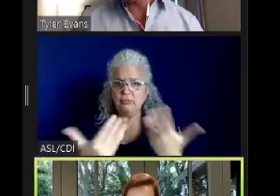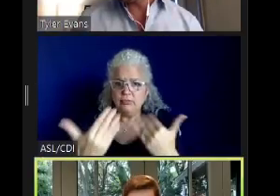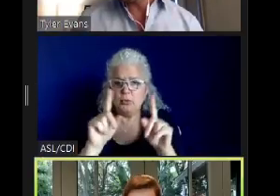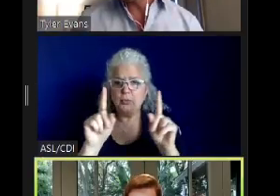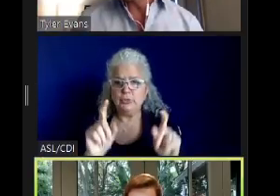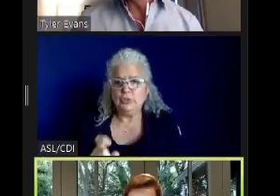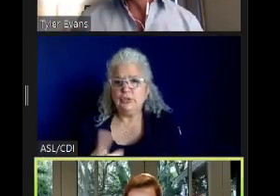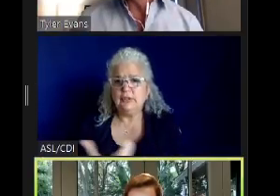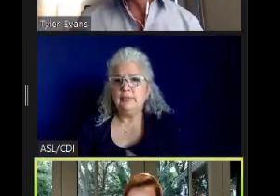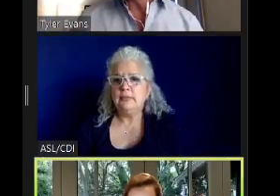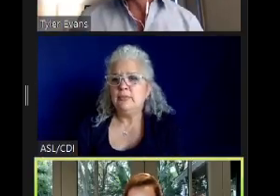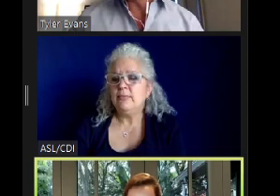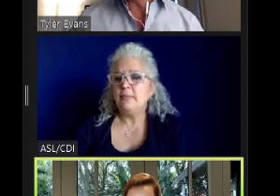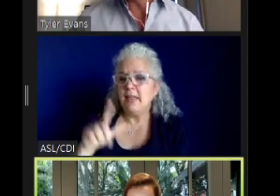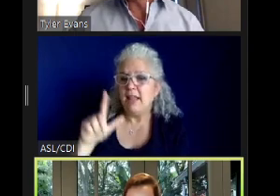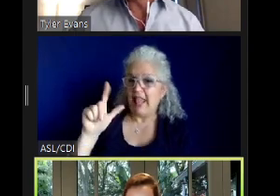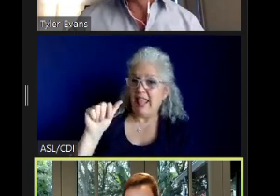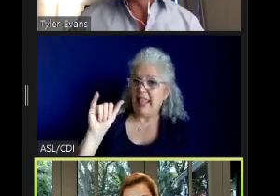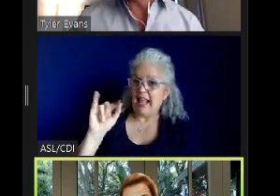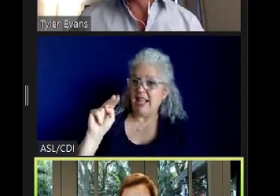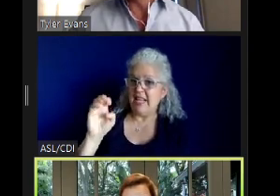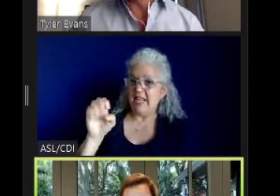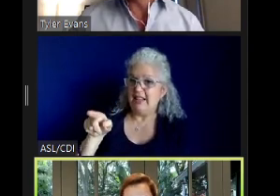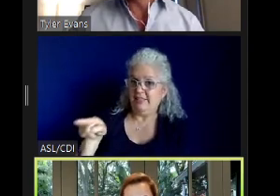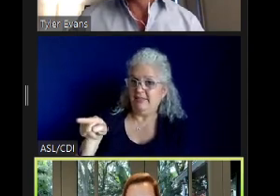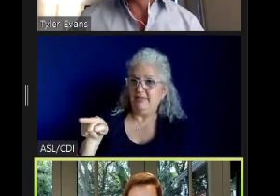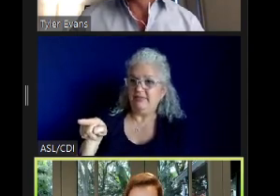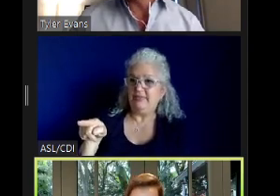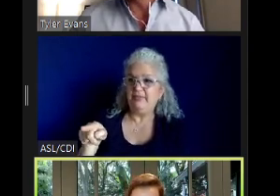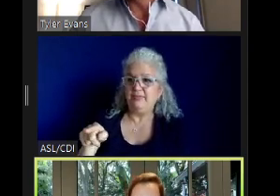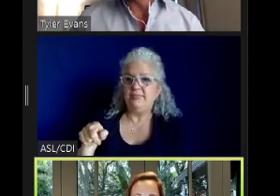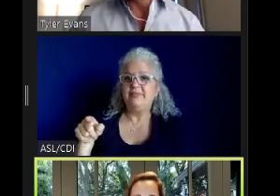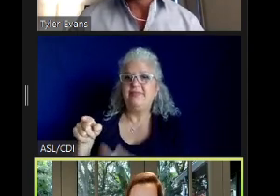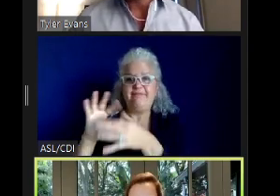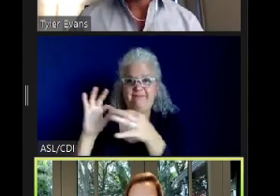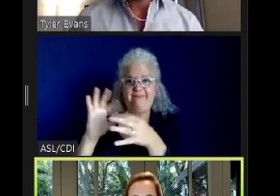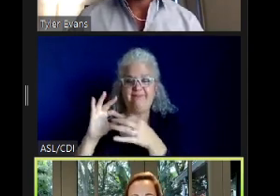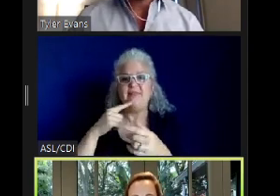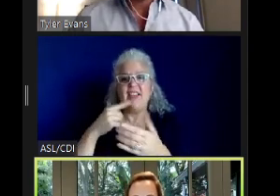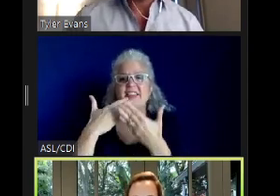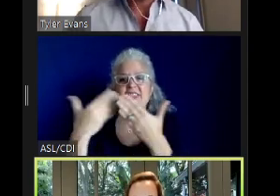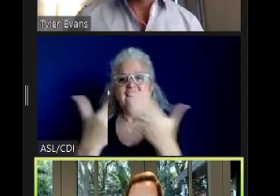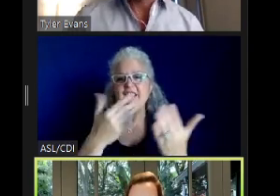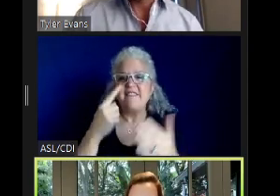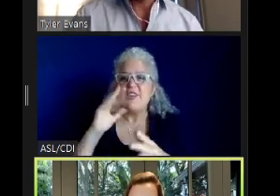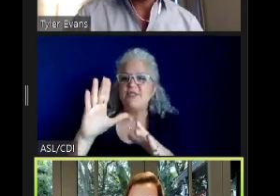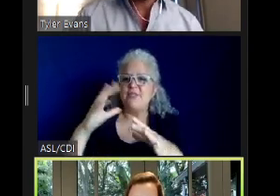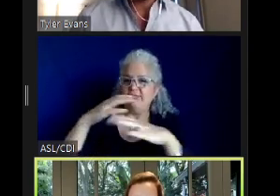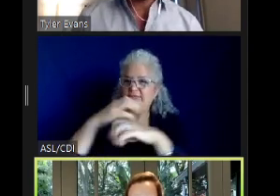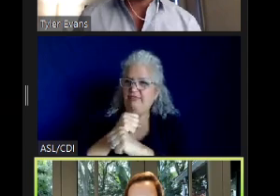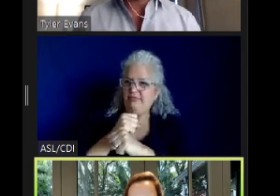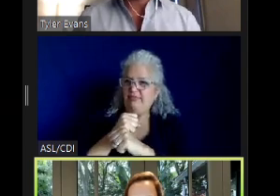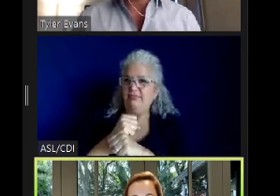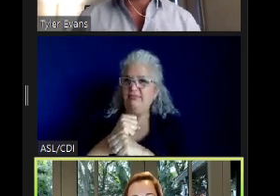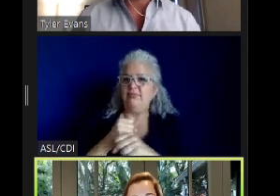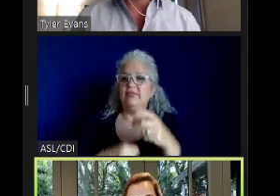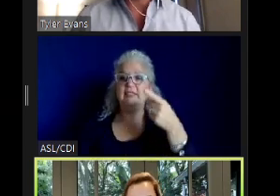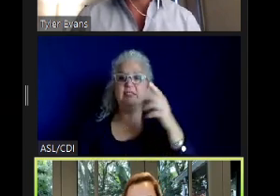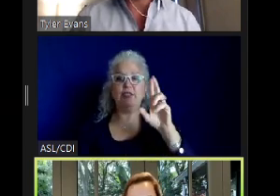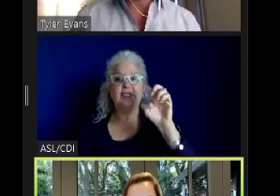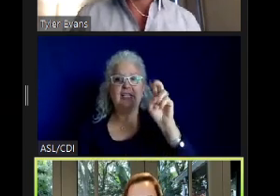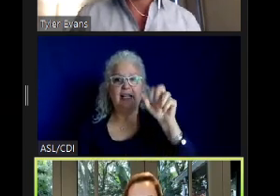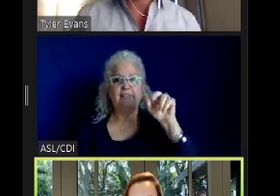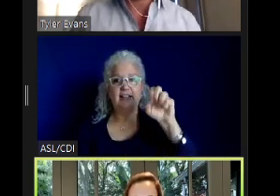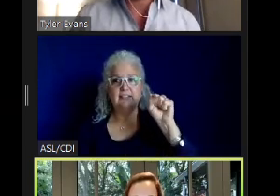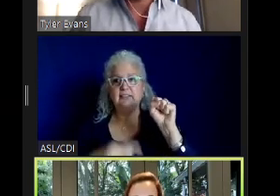Terrific. Thank you for that overview. Well, all of you, Dr. Evans, Dr. Willis, and Benita McLaren, I really